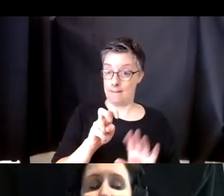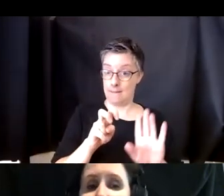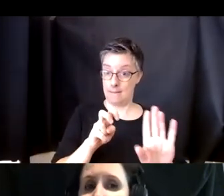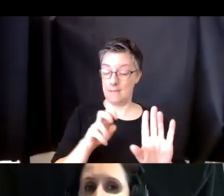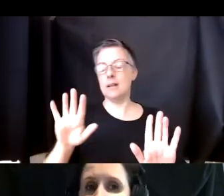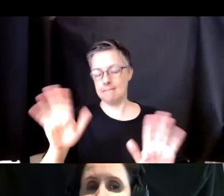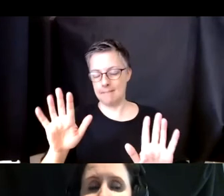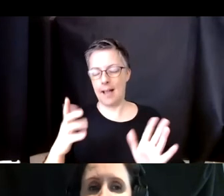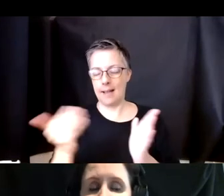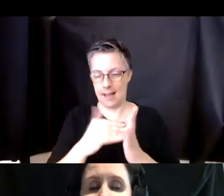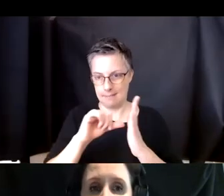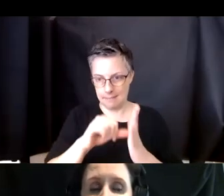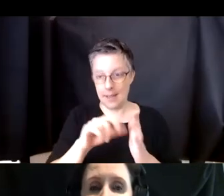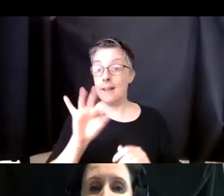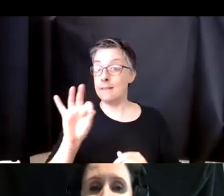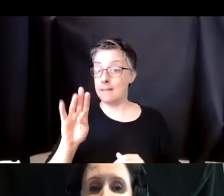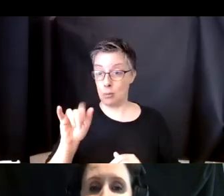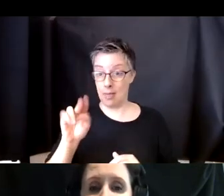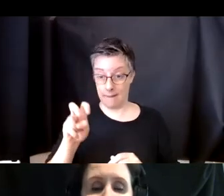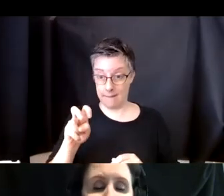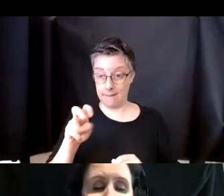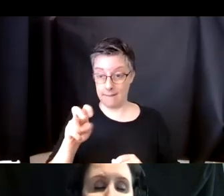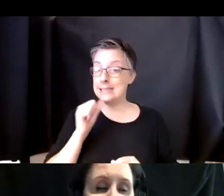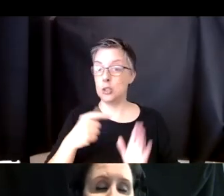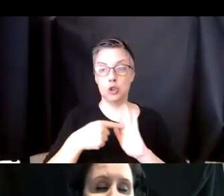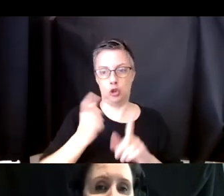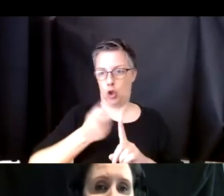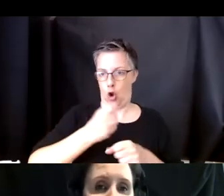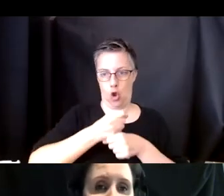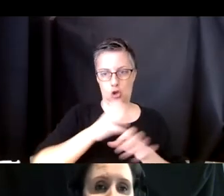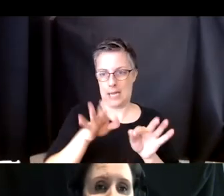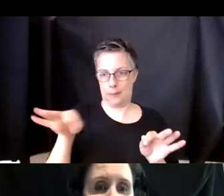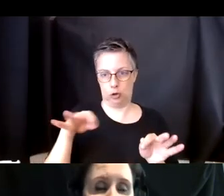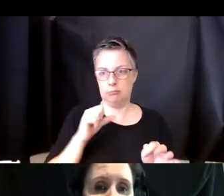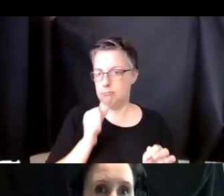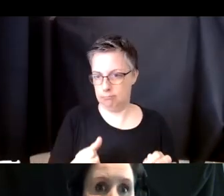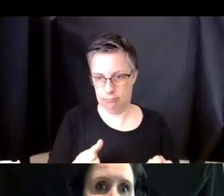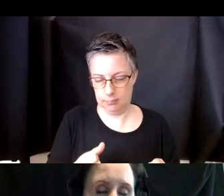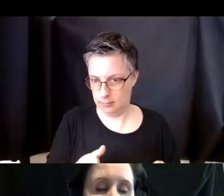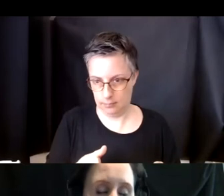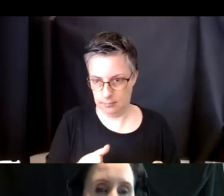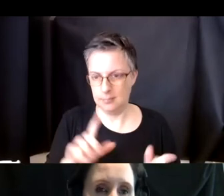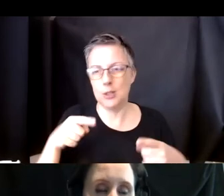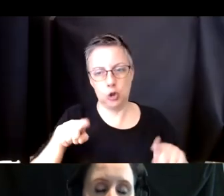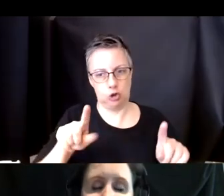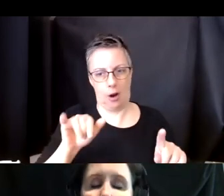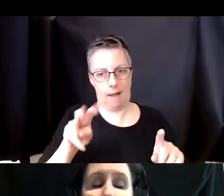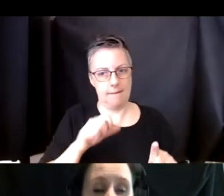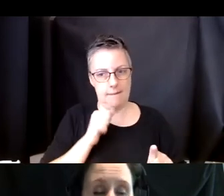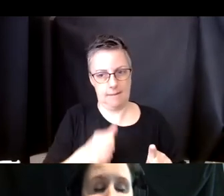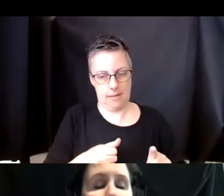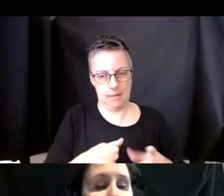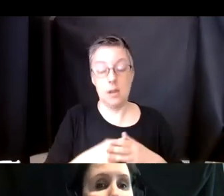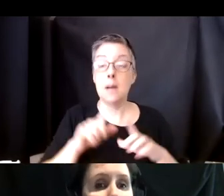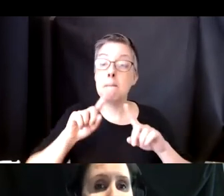again, Facebook Live does not show auto-generated caption during Facebook Live.